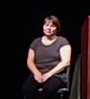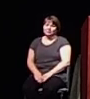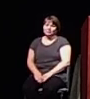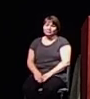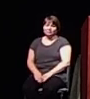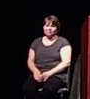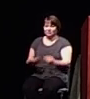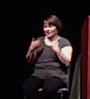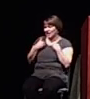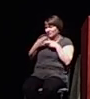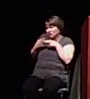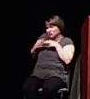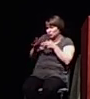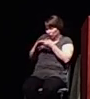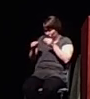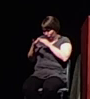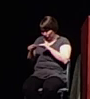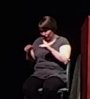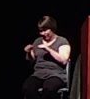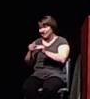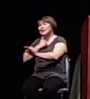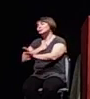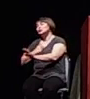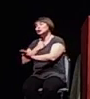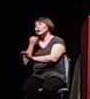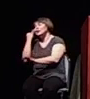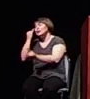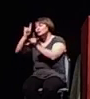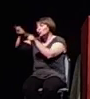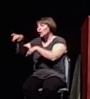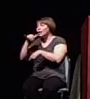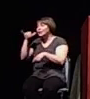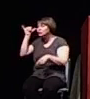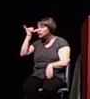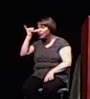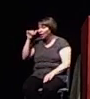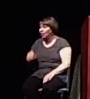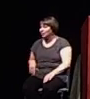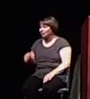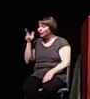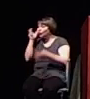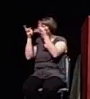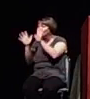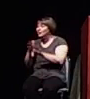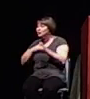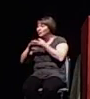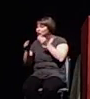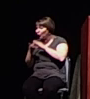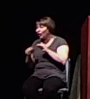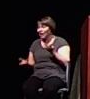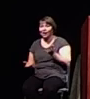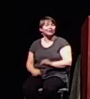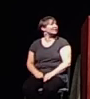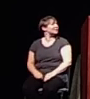So I have a brief story, and with apologies to those of you who were at either event yesterday, you've heard this story,